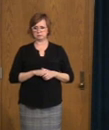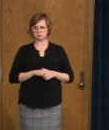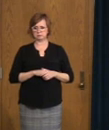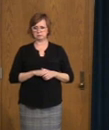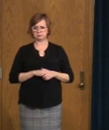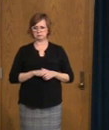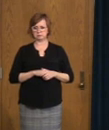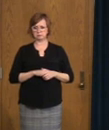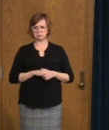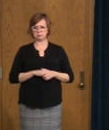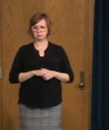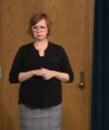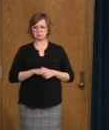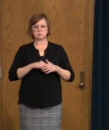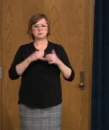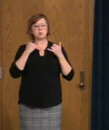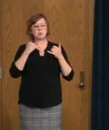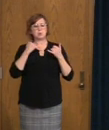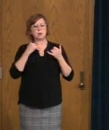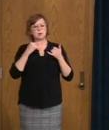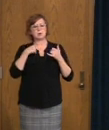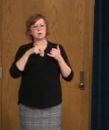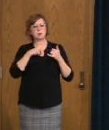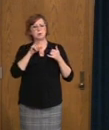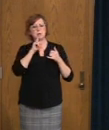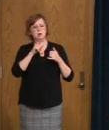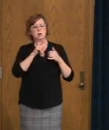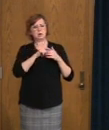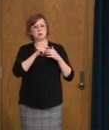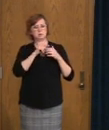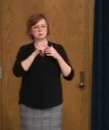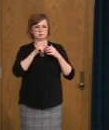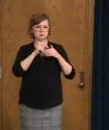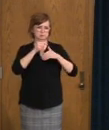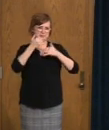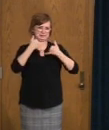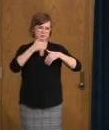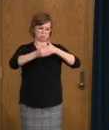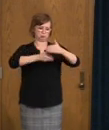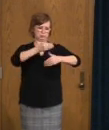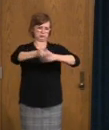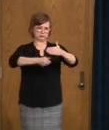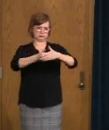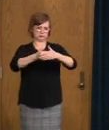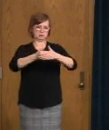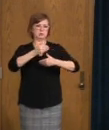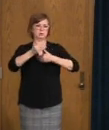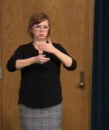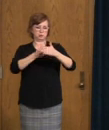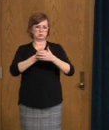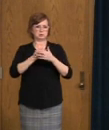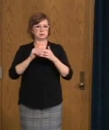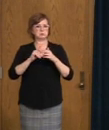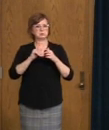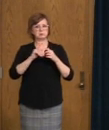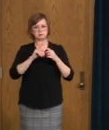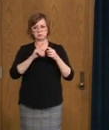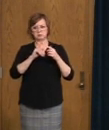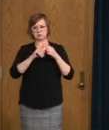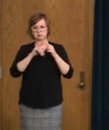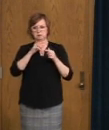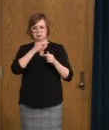Right now, we're in the process of doing our initial pilot, and as you've indicated, staff that are at risk of